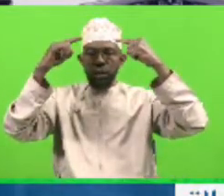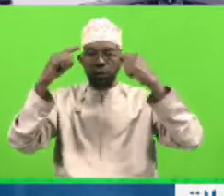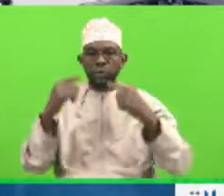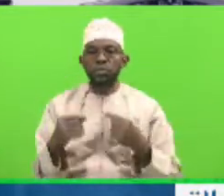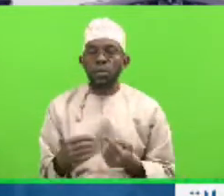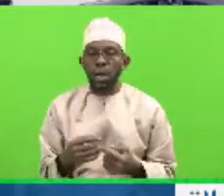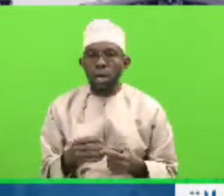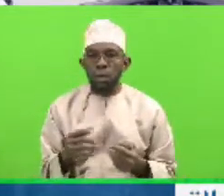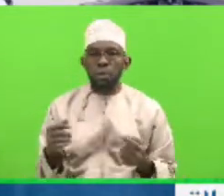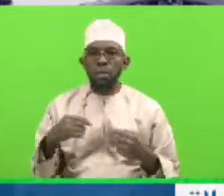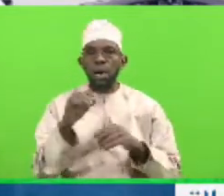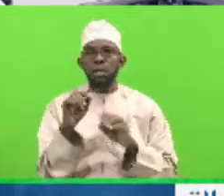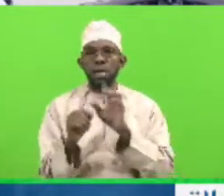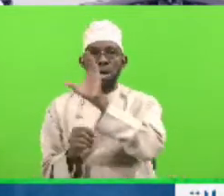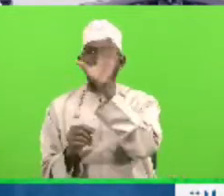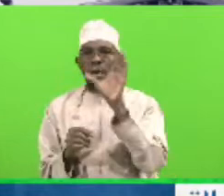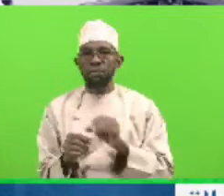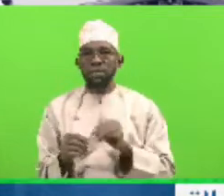And the focus now is on Africa